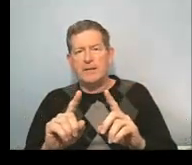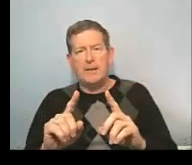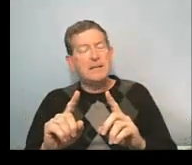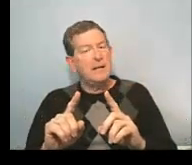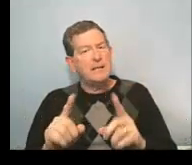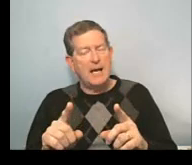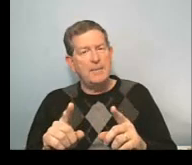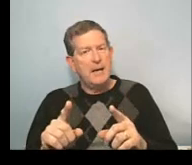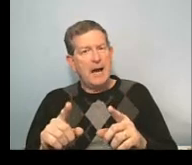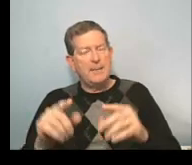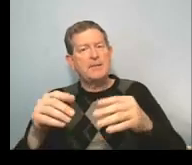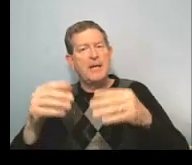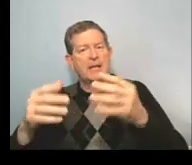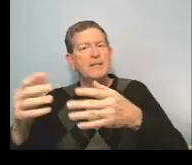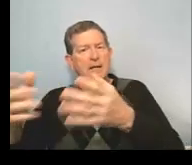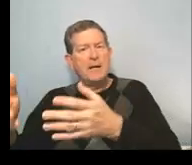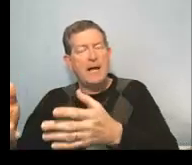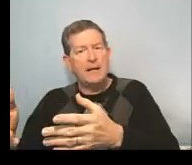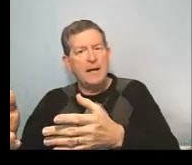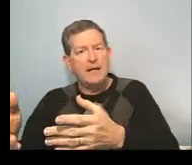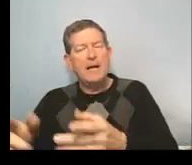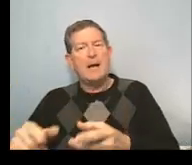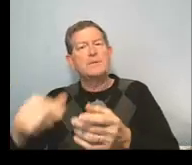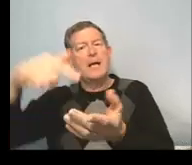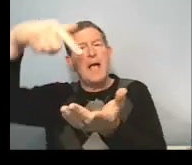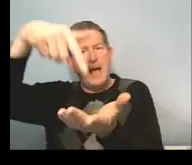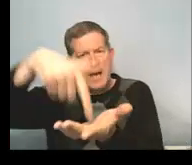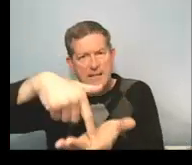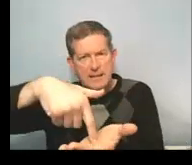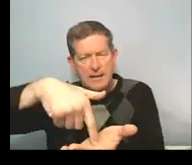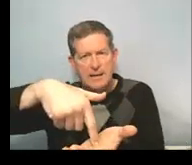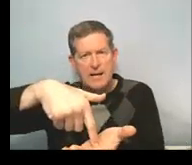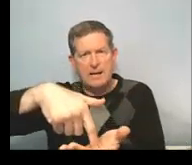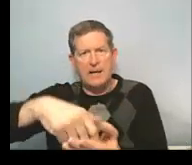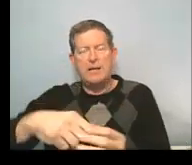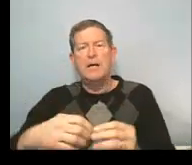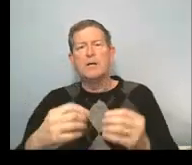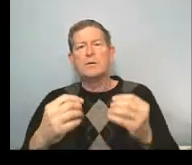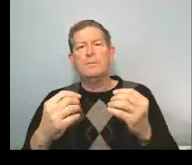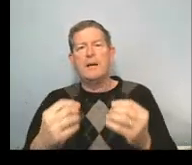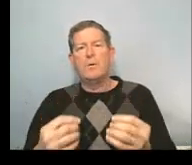son las, I'm not telling time, I'm not saying it's 10 o'clock at night, I'm saying at 10